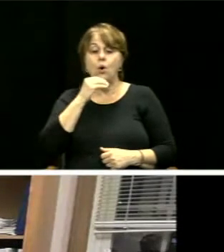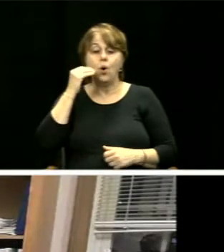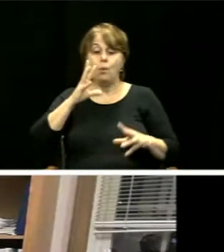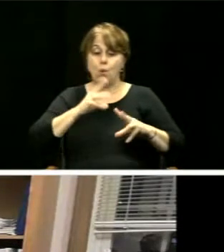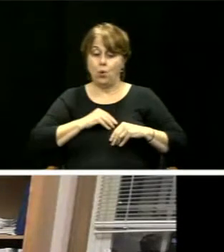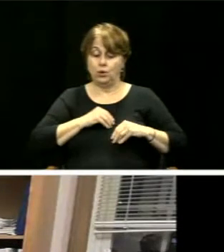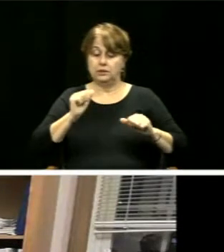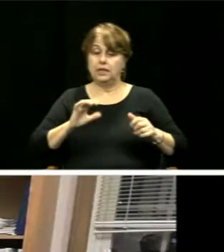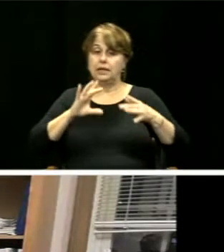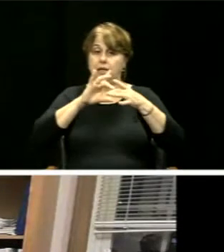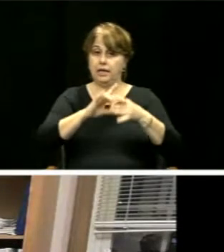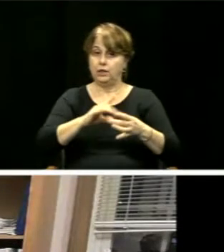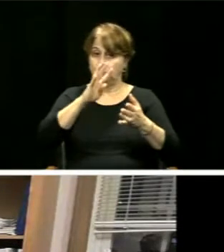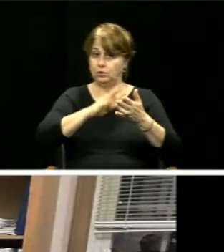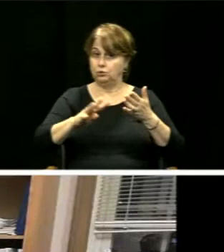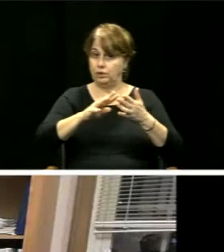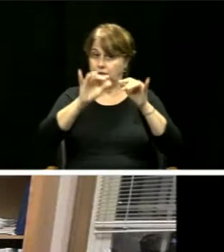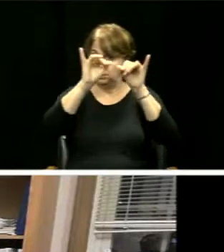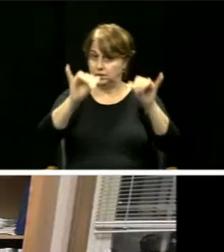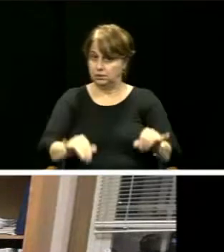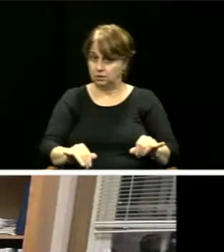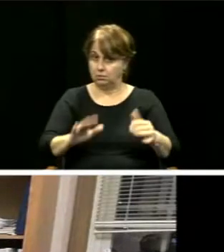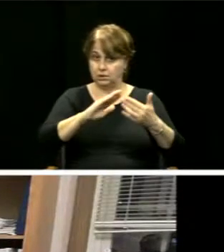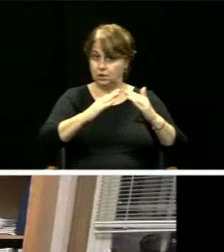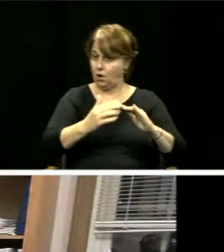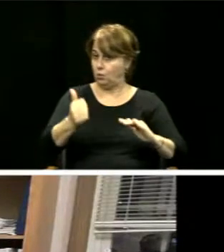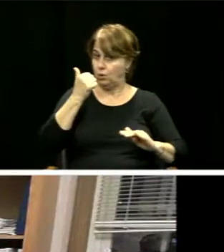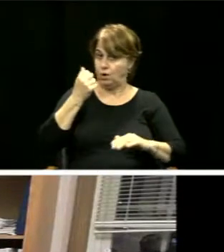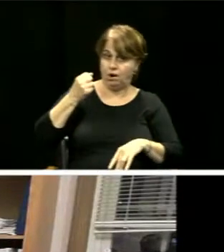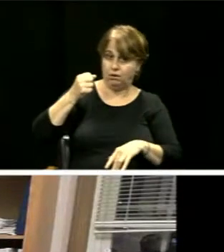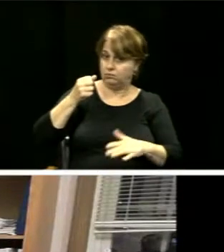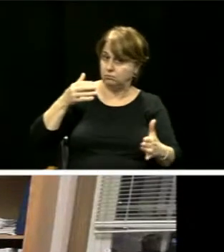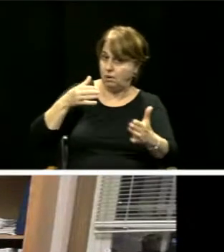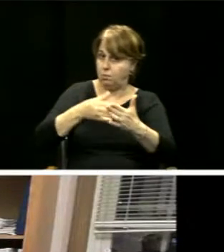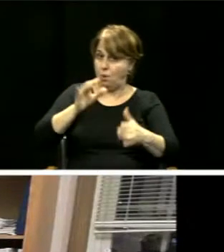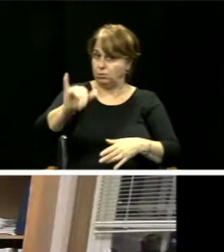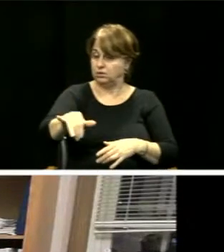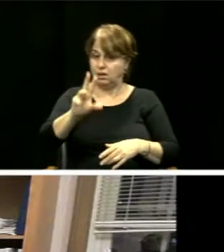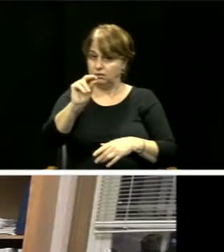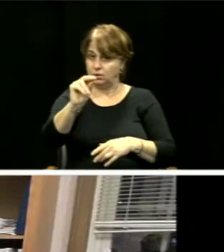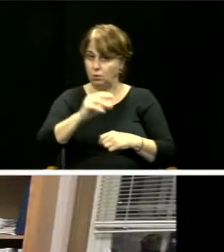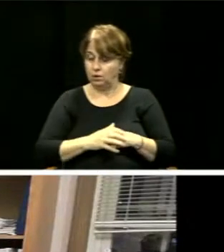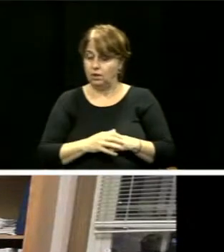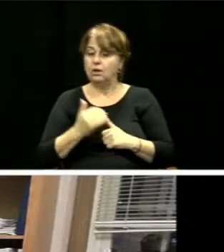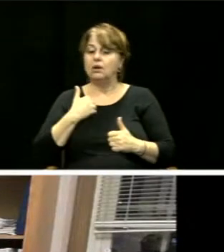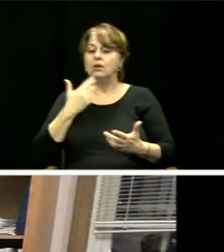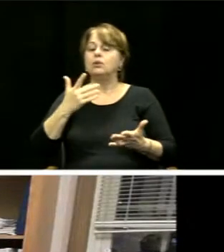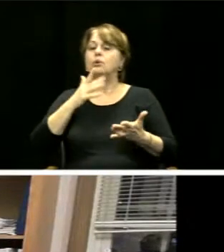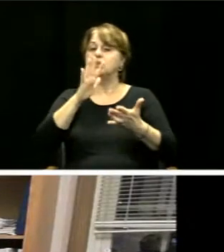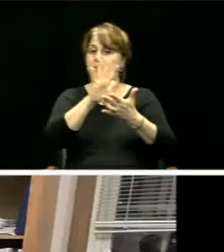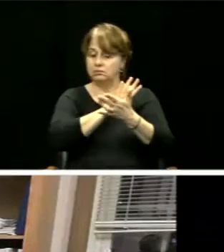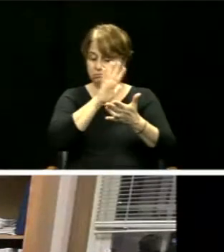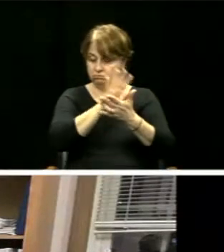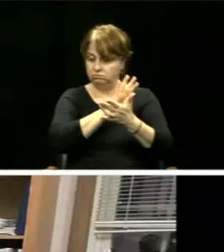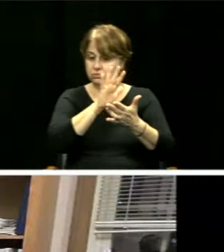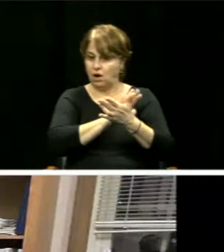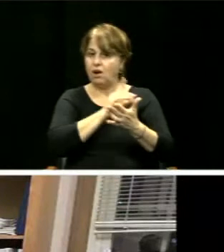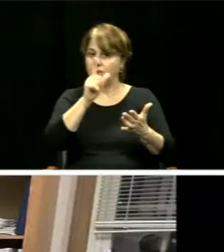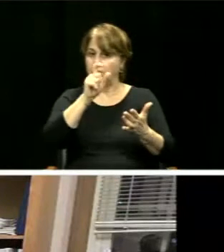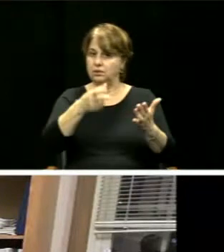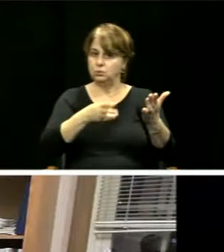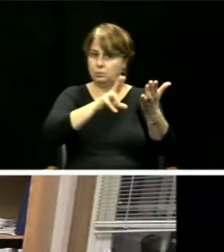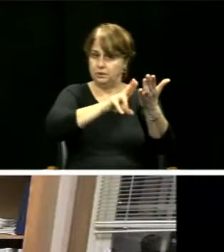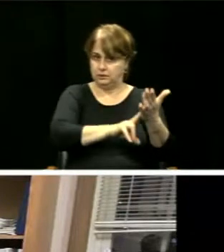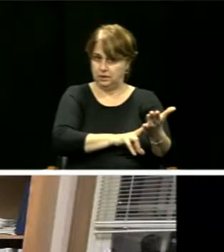drainage system. There's no opposition of the town to do that, but there is a document that you refer to as the hold harmless that needs to be signed by